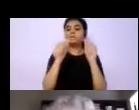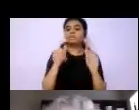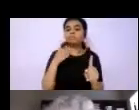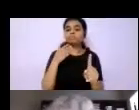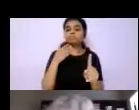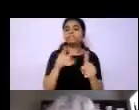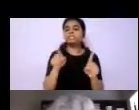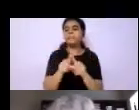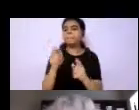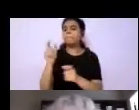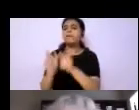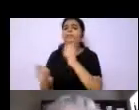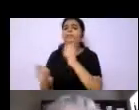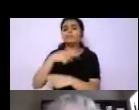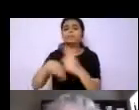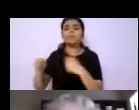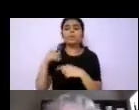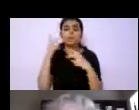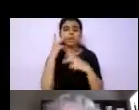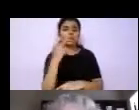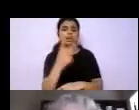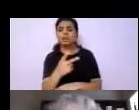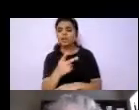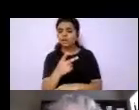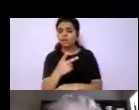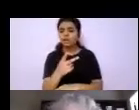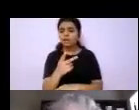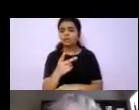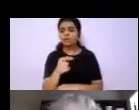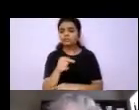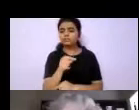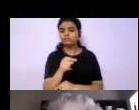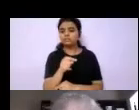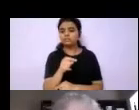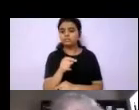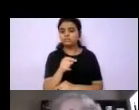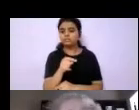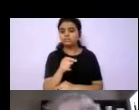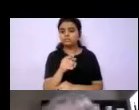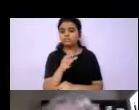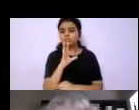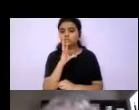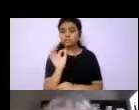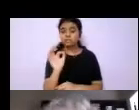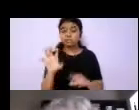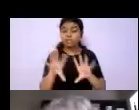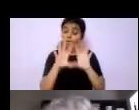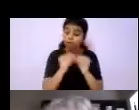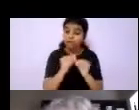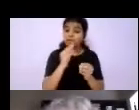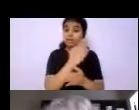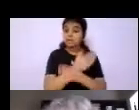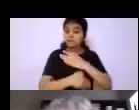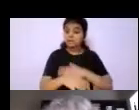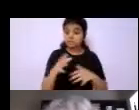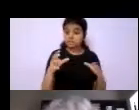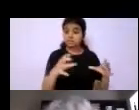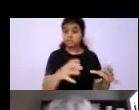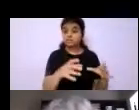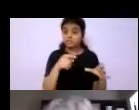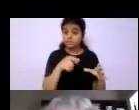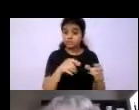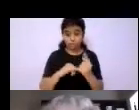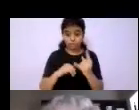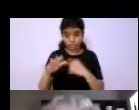public policy. It's not to say that all disability is